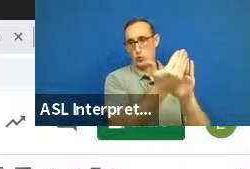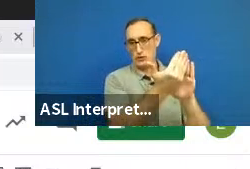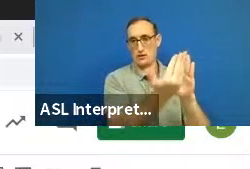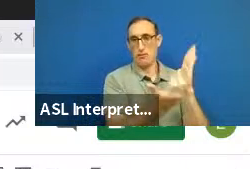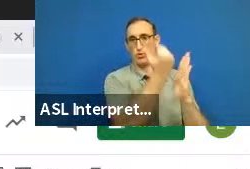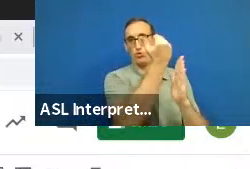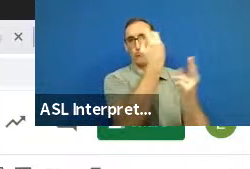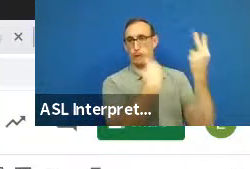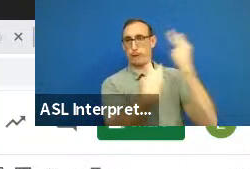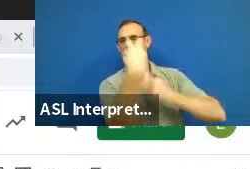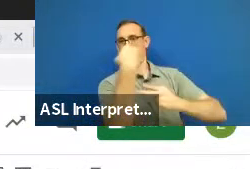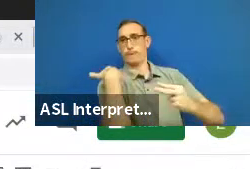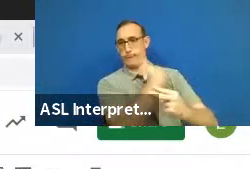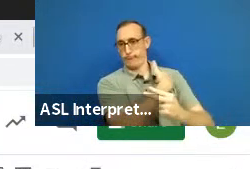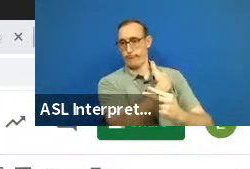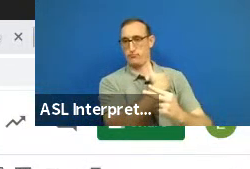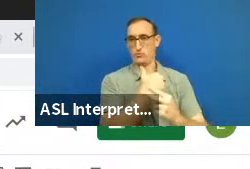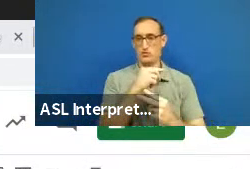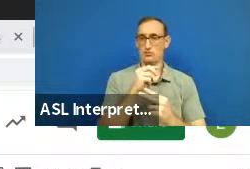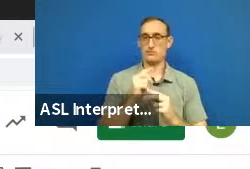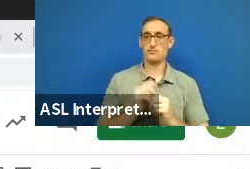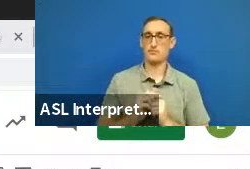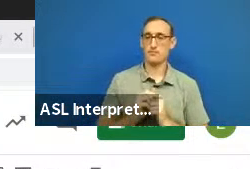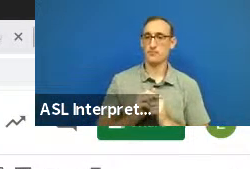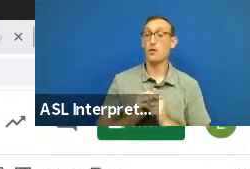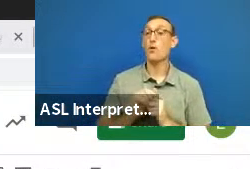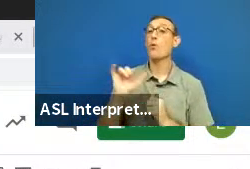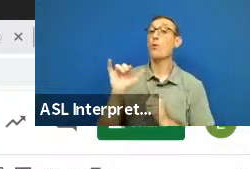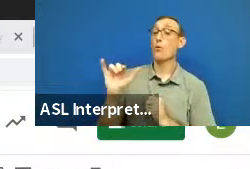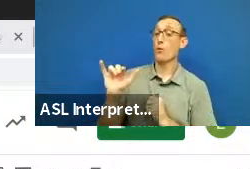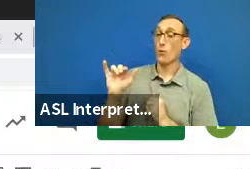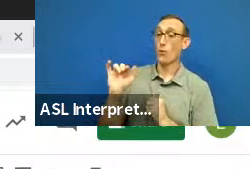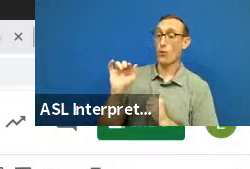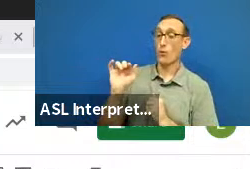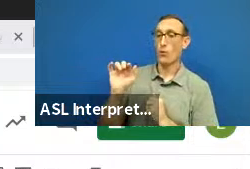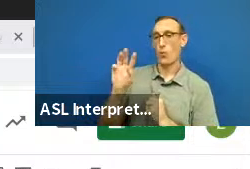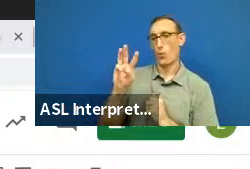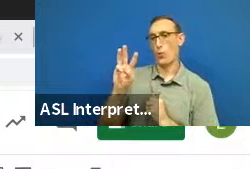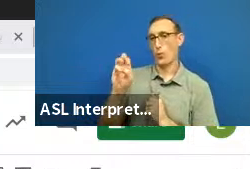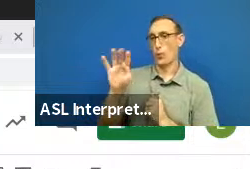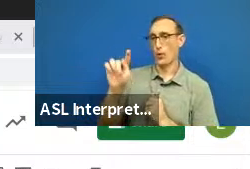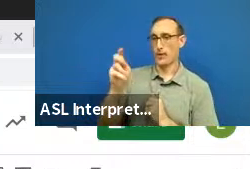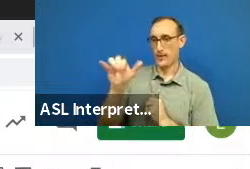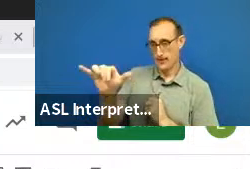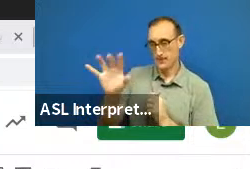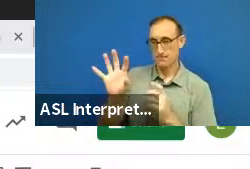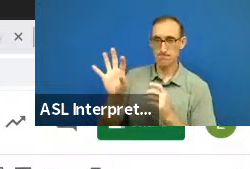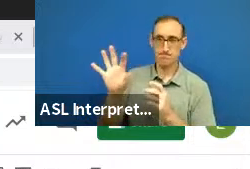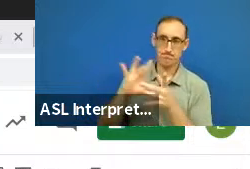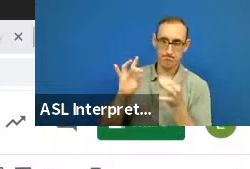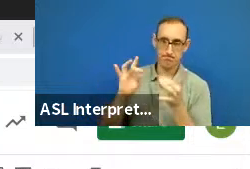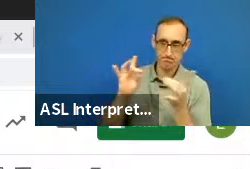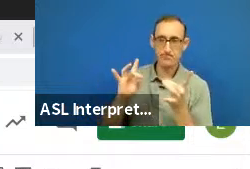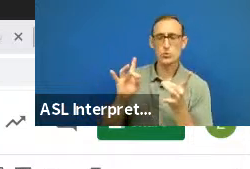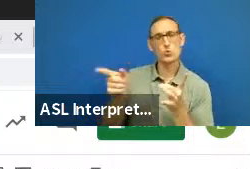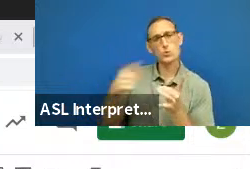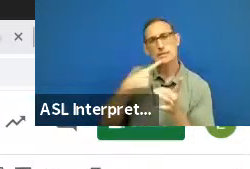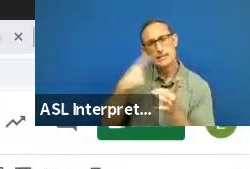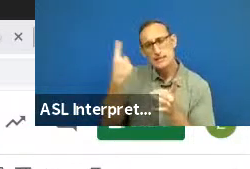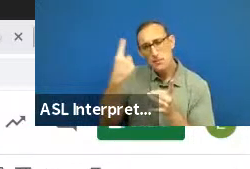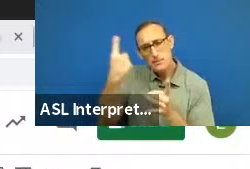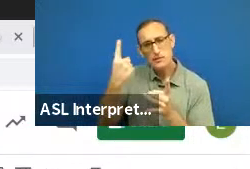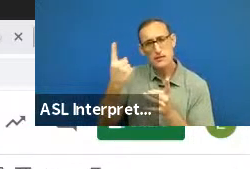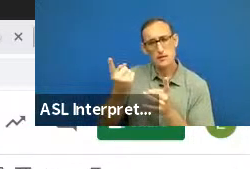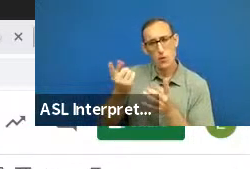operate. So in response, Patricia mentioned a mechanism to evaluate. That's why